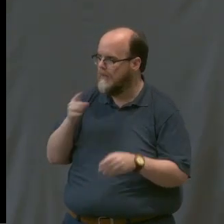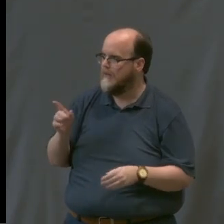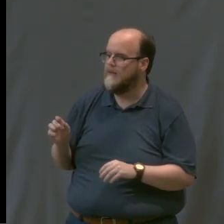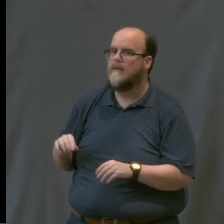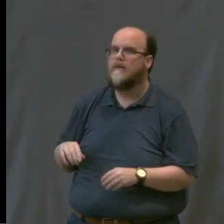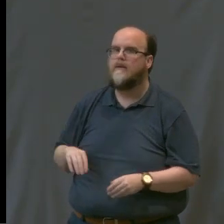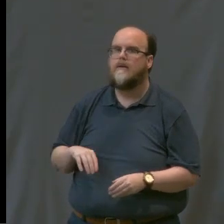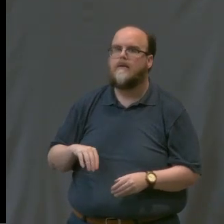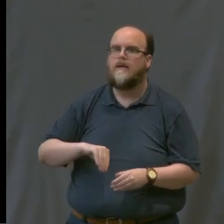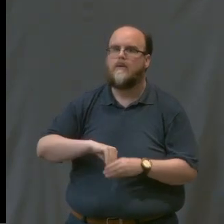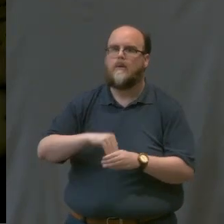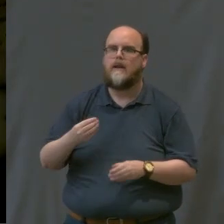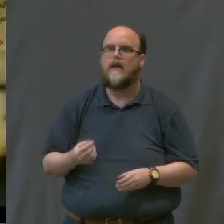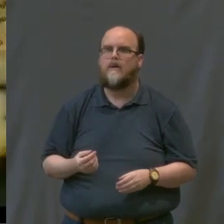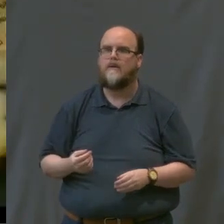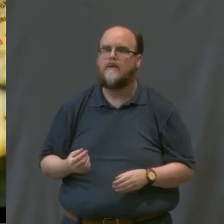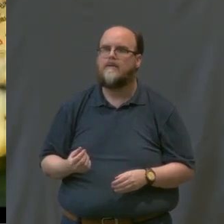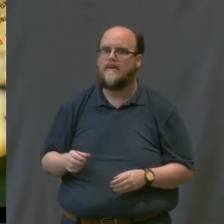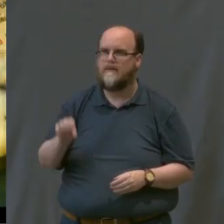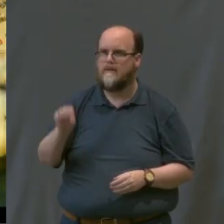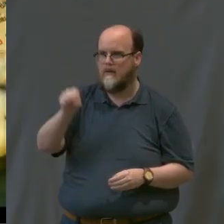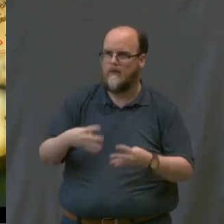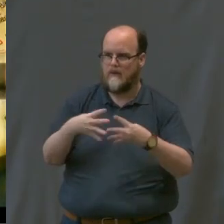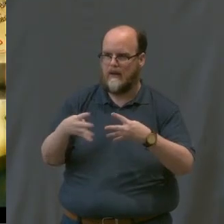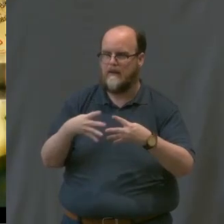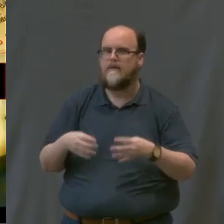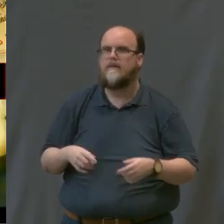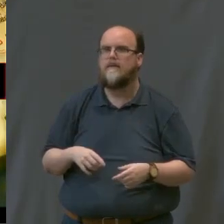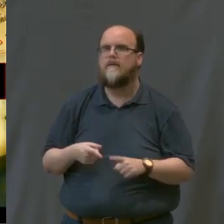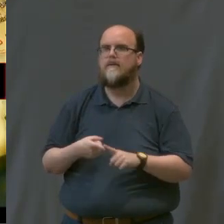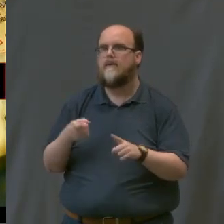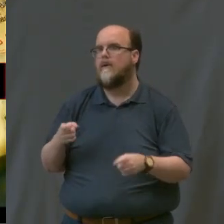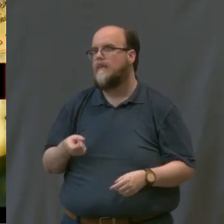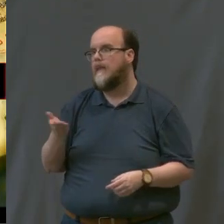the southern gates, and from there,